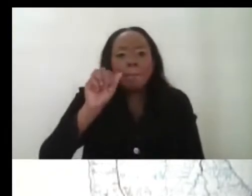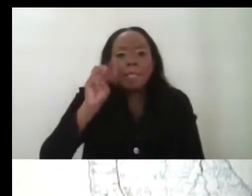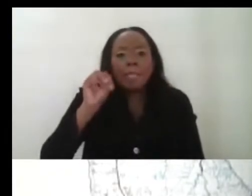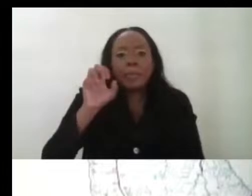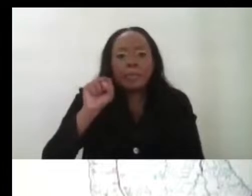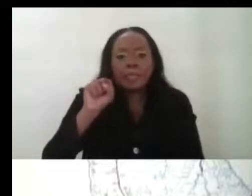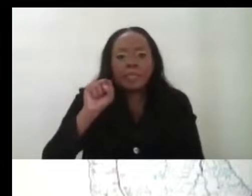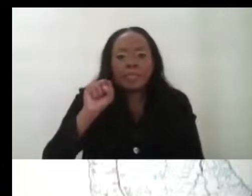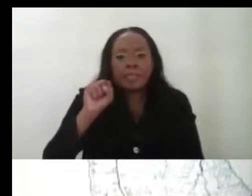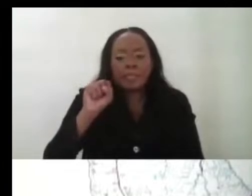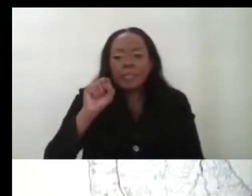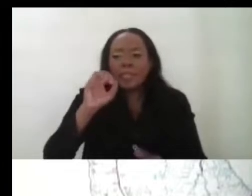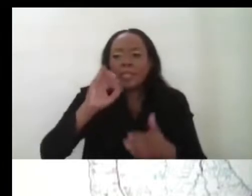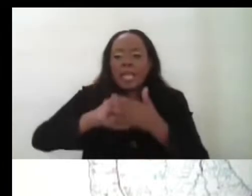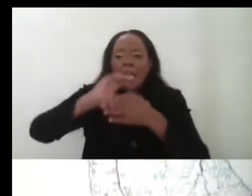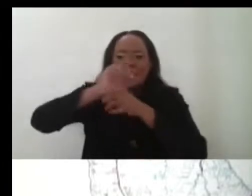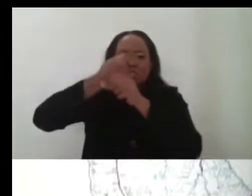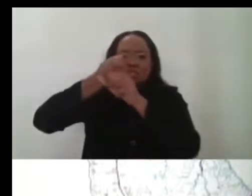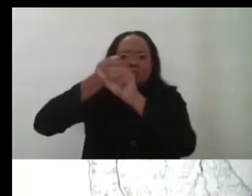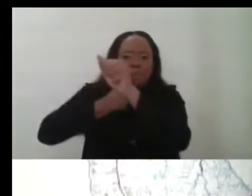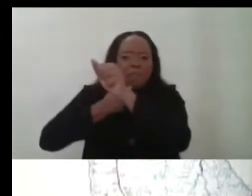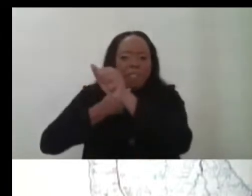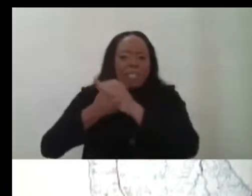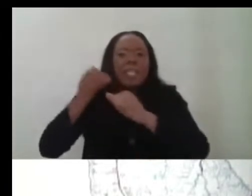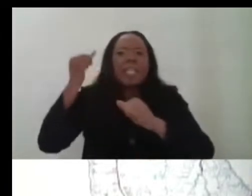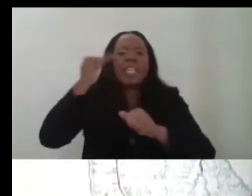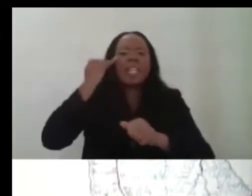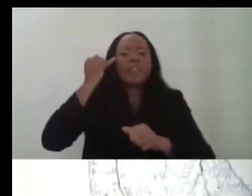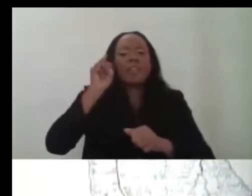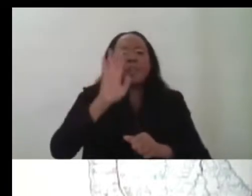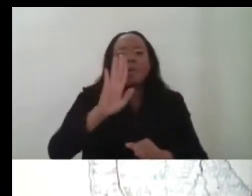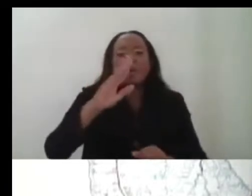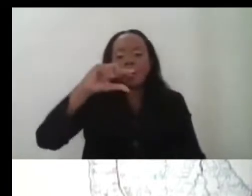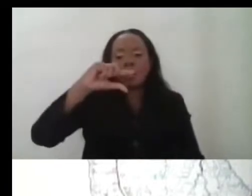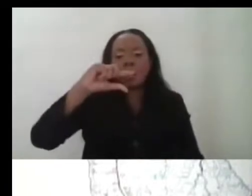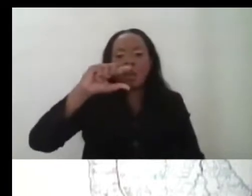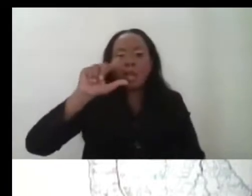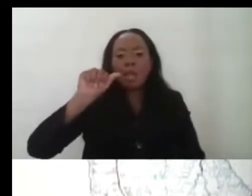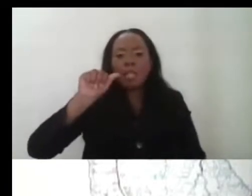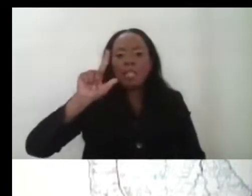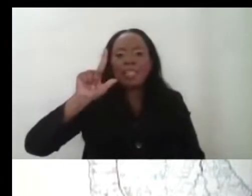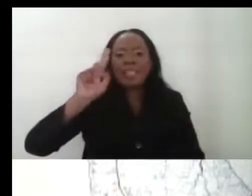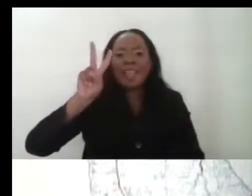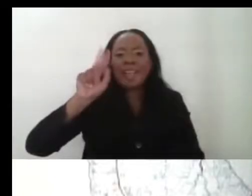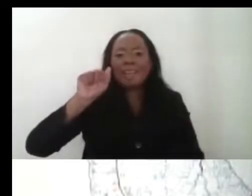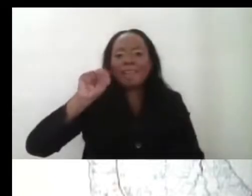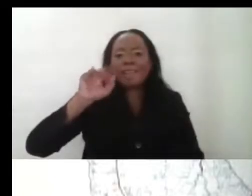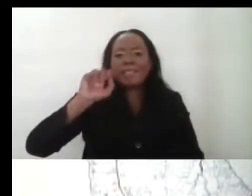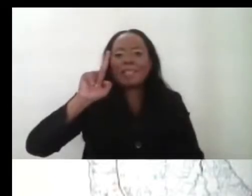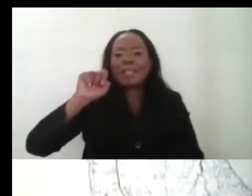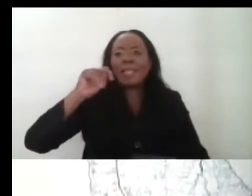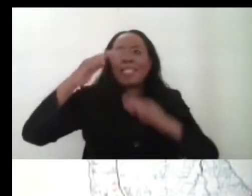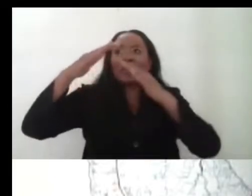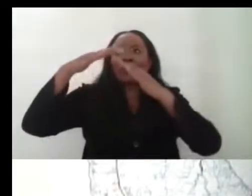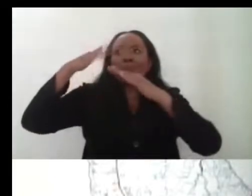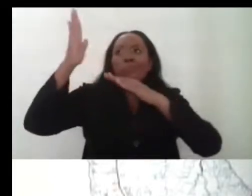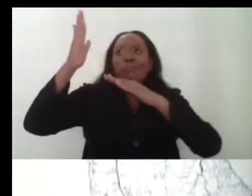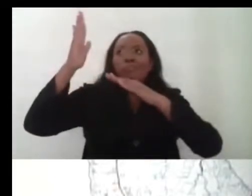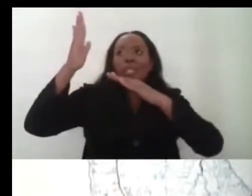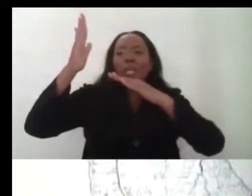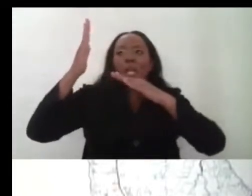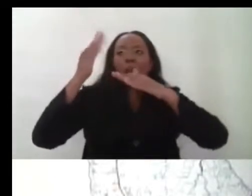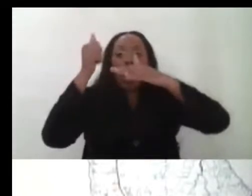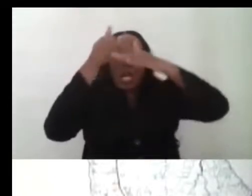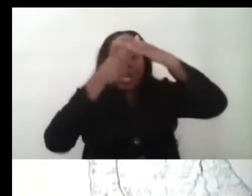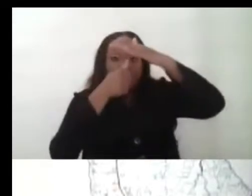down to the house. So that if even the galvanize peels off, you still have the supporting structure that you